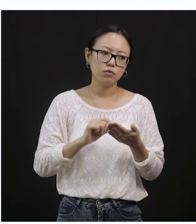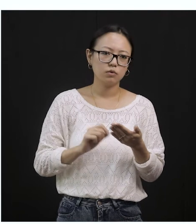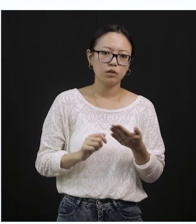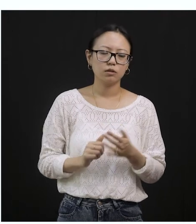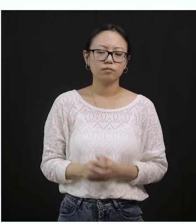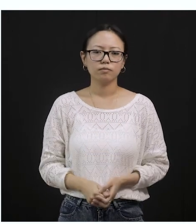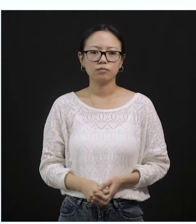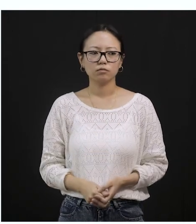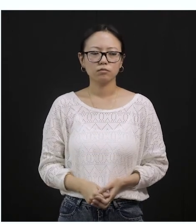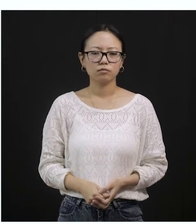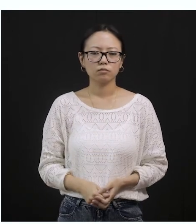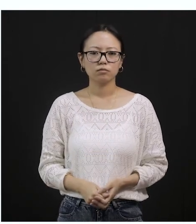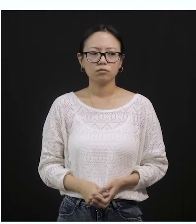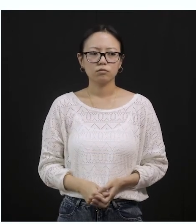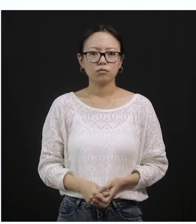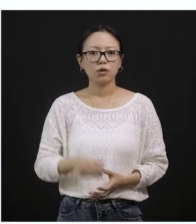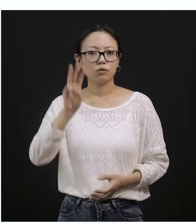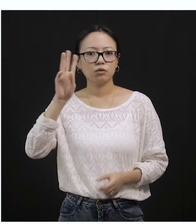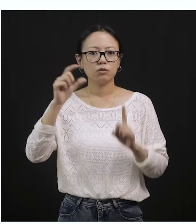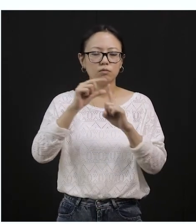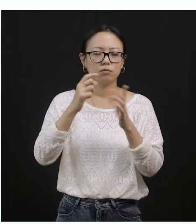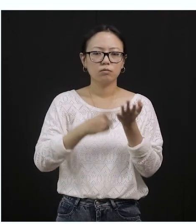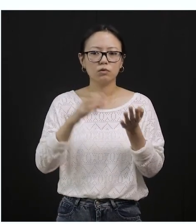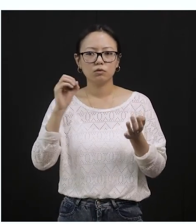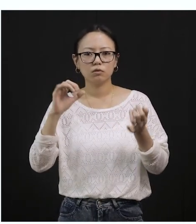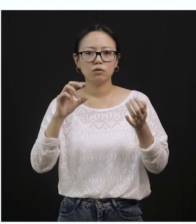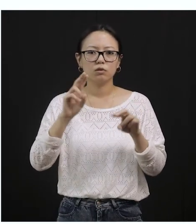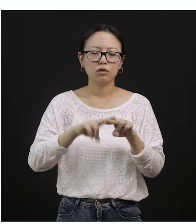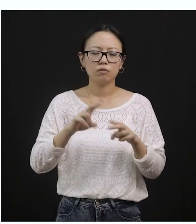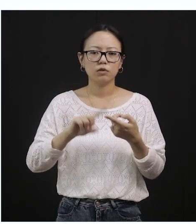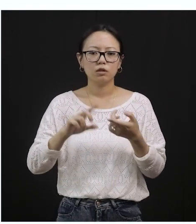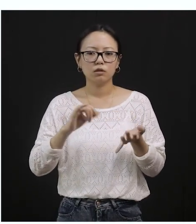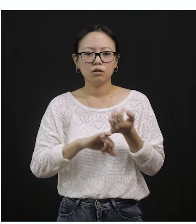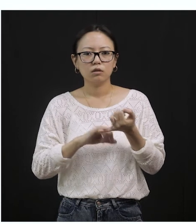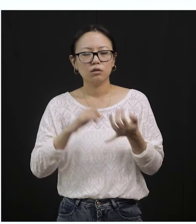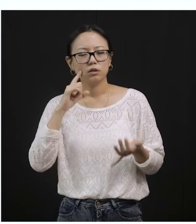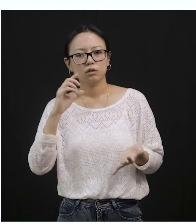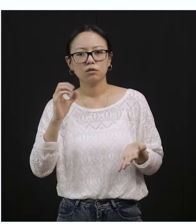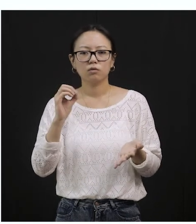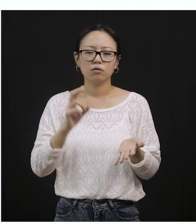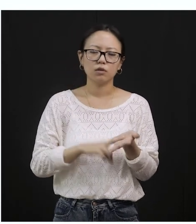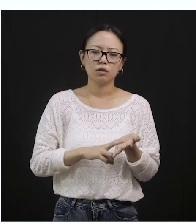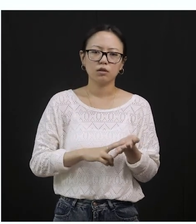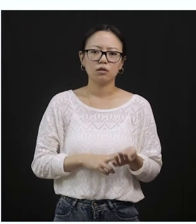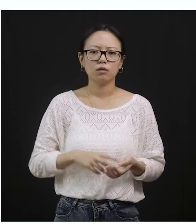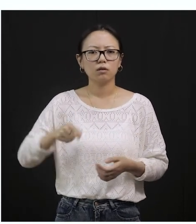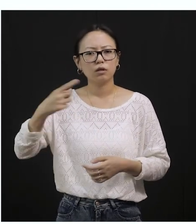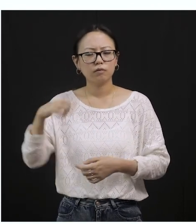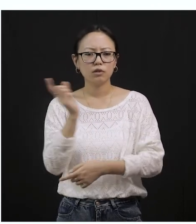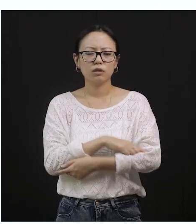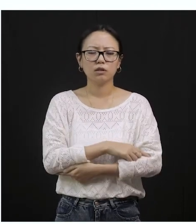write 3 professions, the names of 3 professions that you see every day. It can be of any profession. Is that